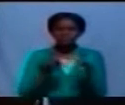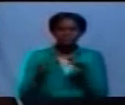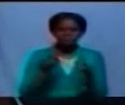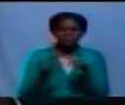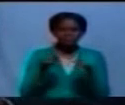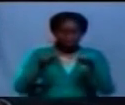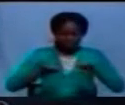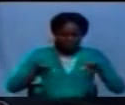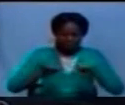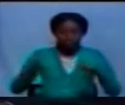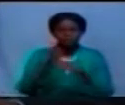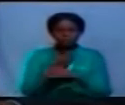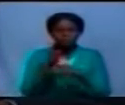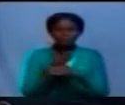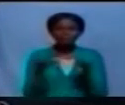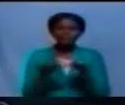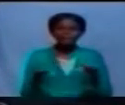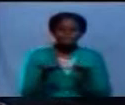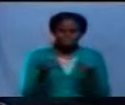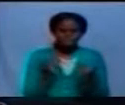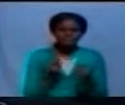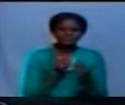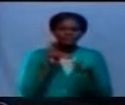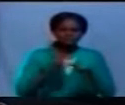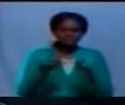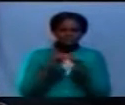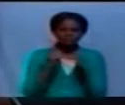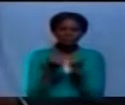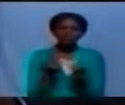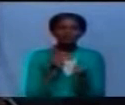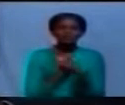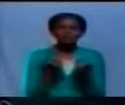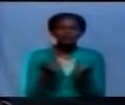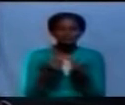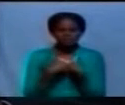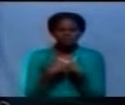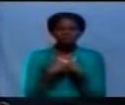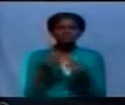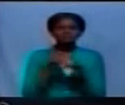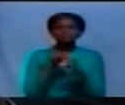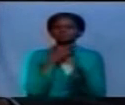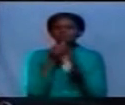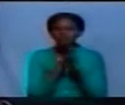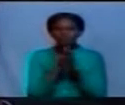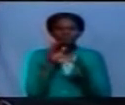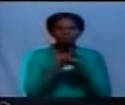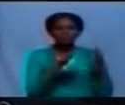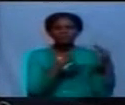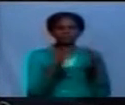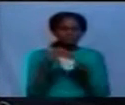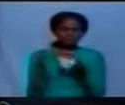assessing the level of business activity. From where we sit as an association, we tend to get quite a lot of interest from neighboring